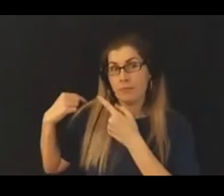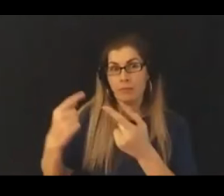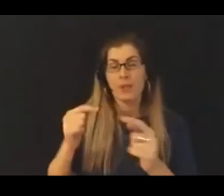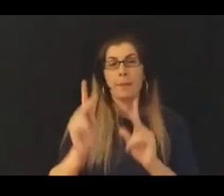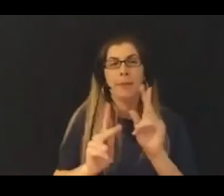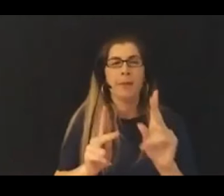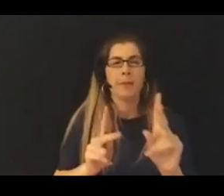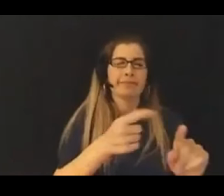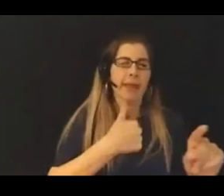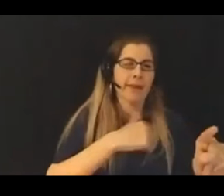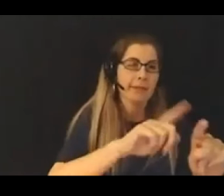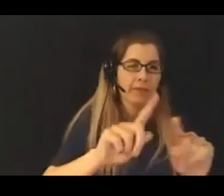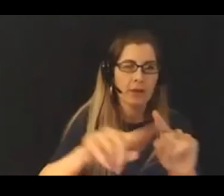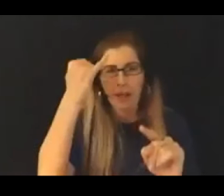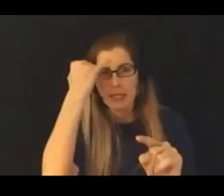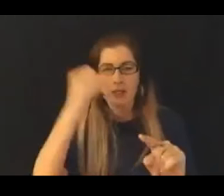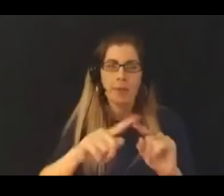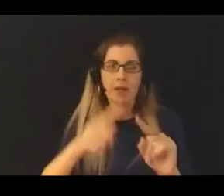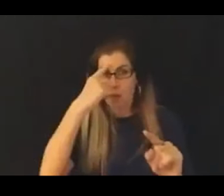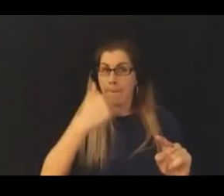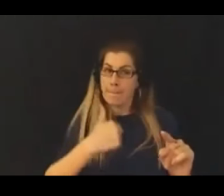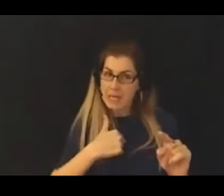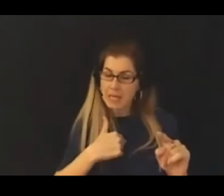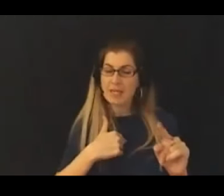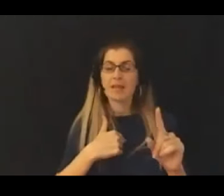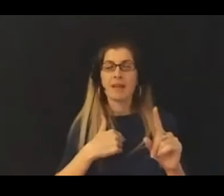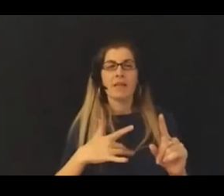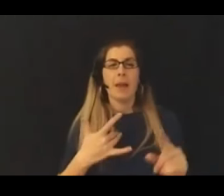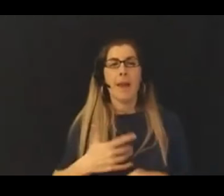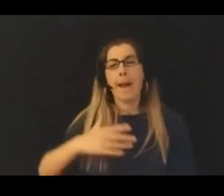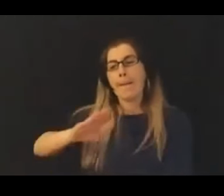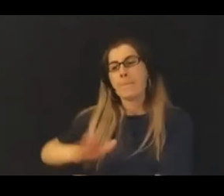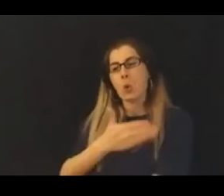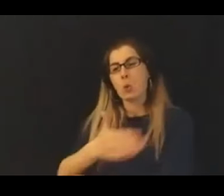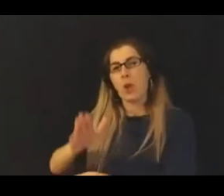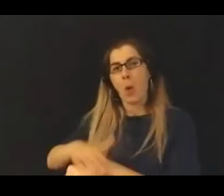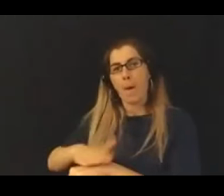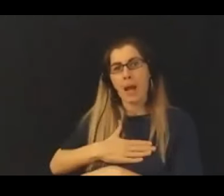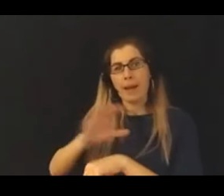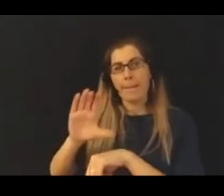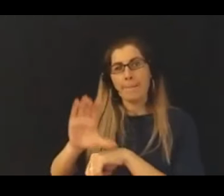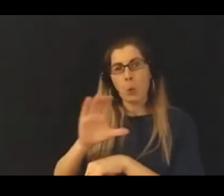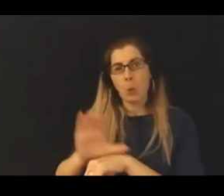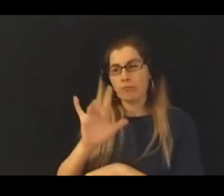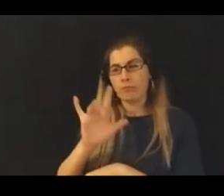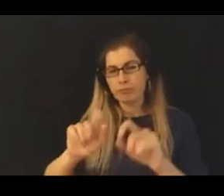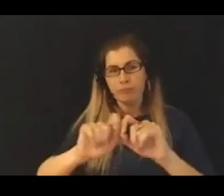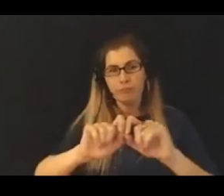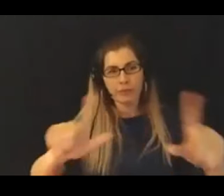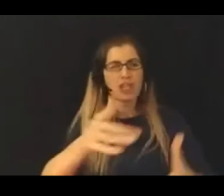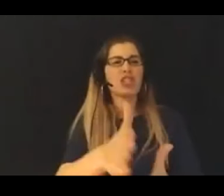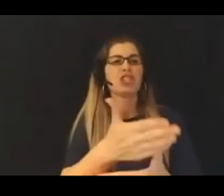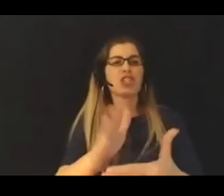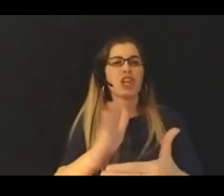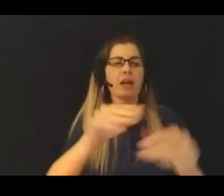different strategies for this, but what worked well for me was to play music directly on my computer and share the sound through the share